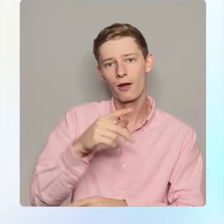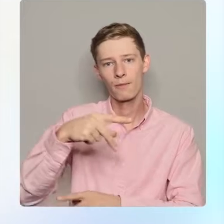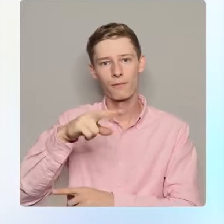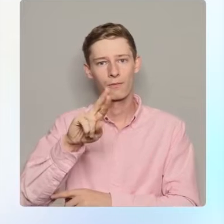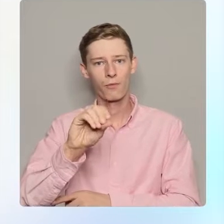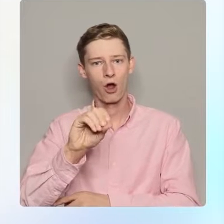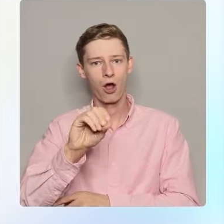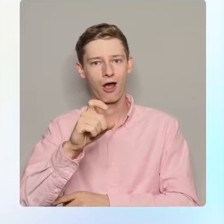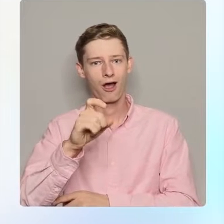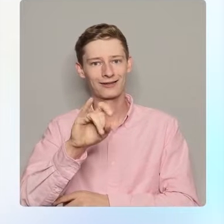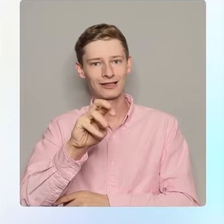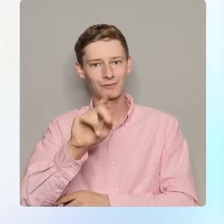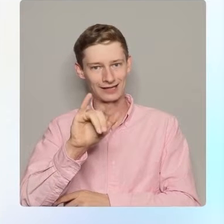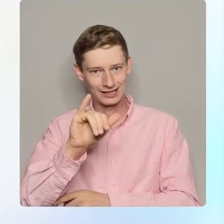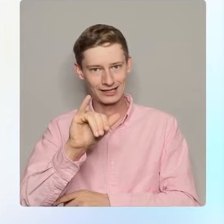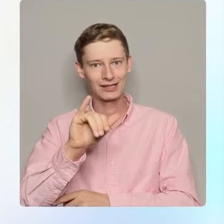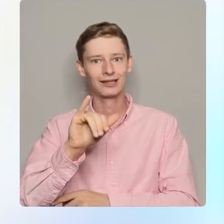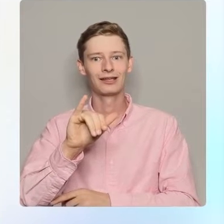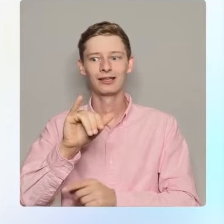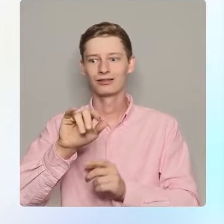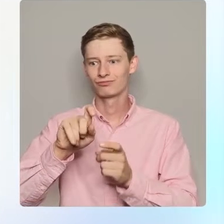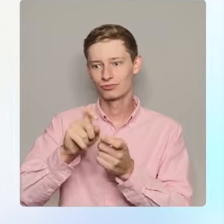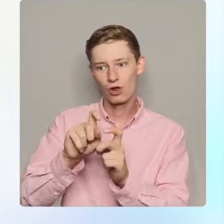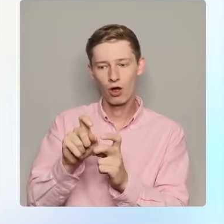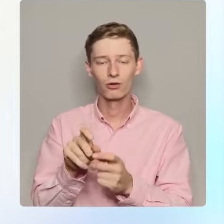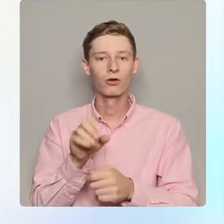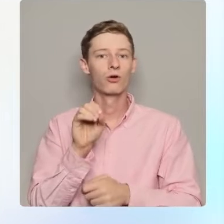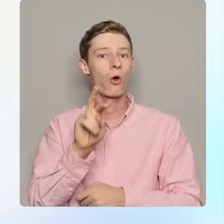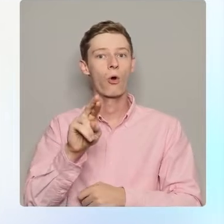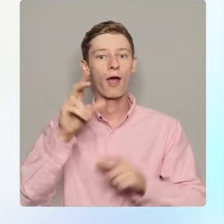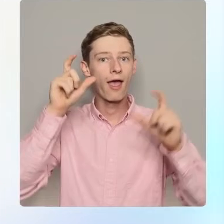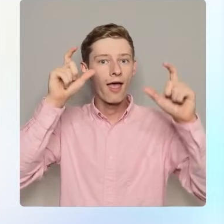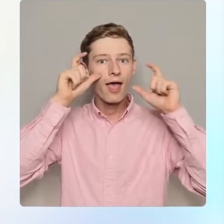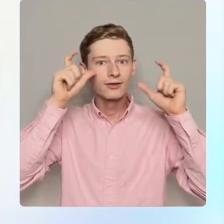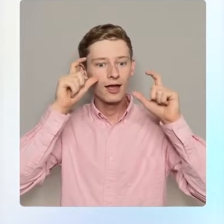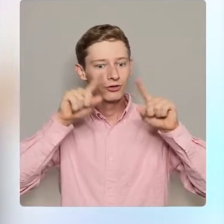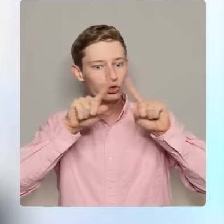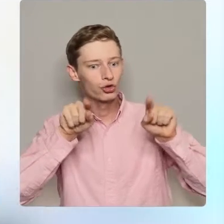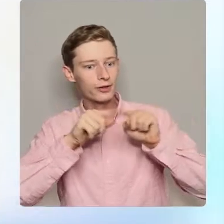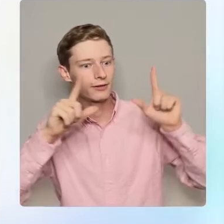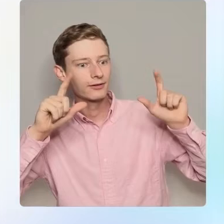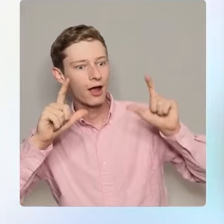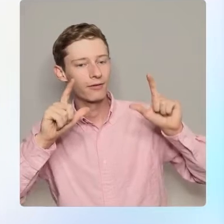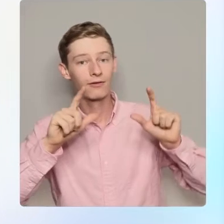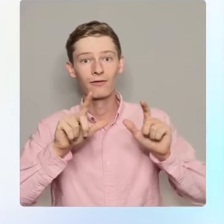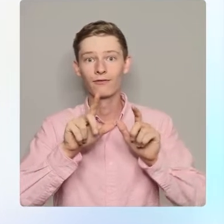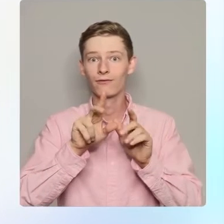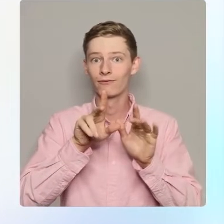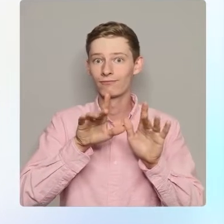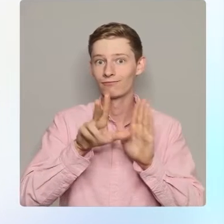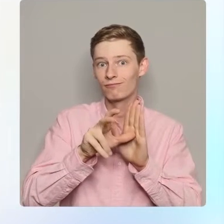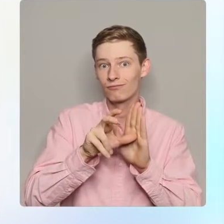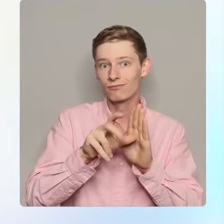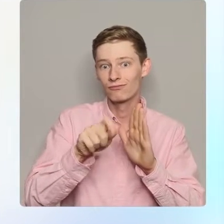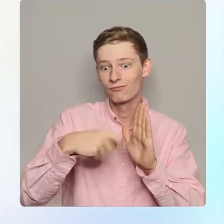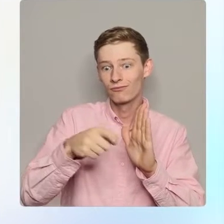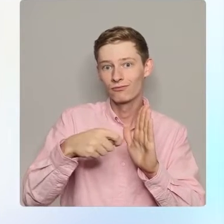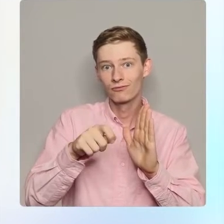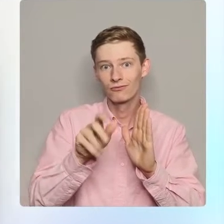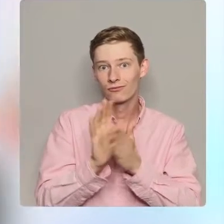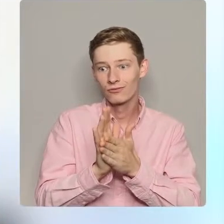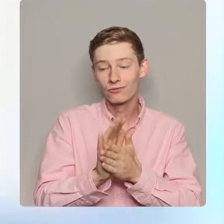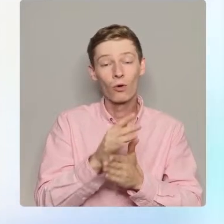toggles, or headset display casting, where you can also capture screenshots and video recording. You can also analyze your